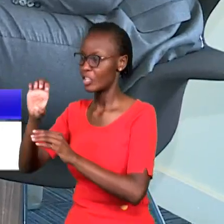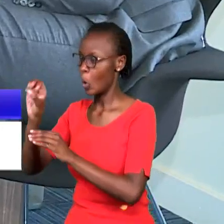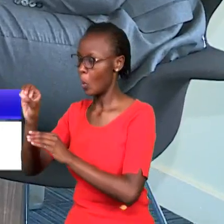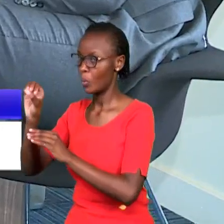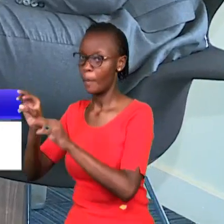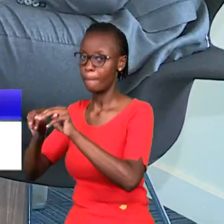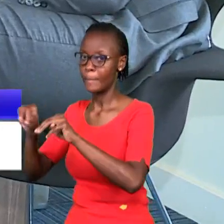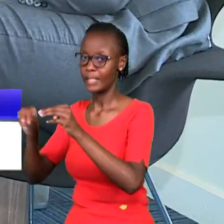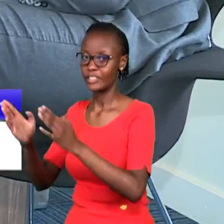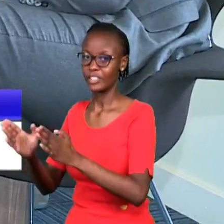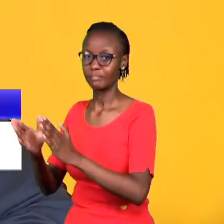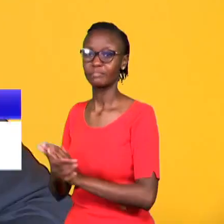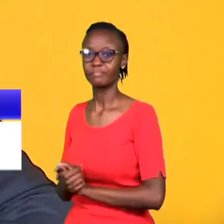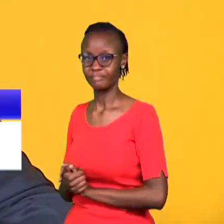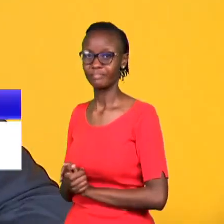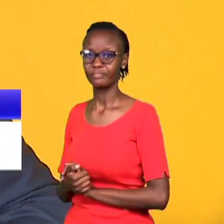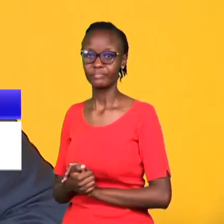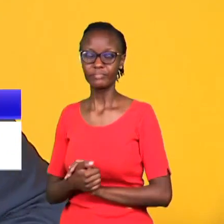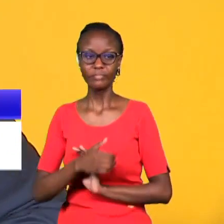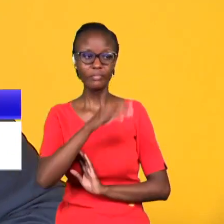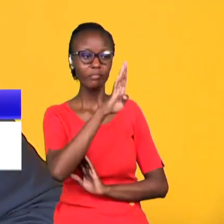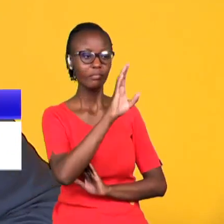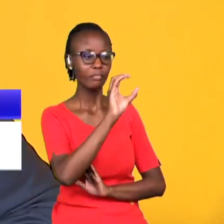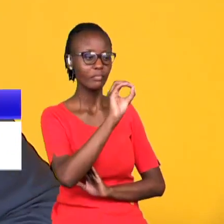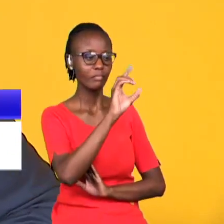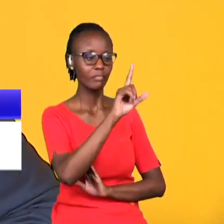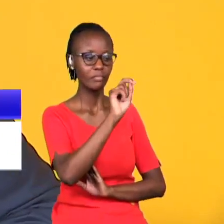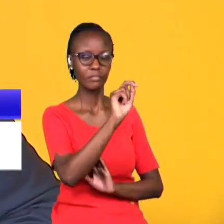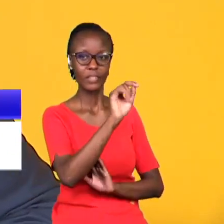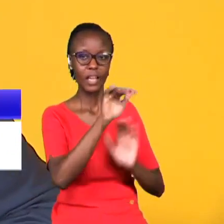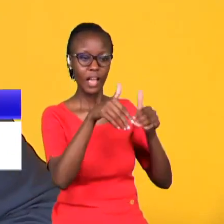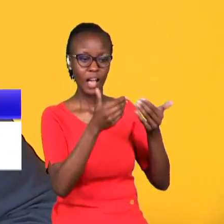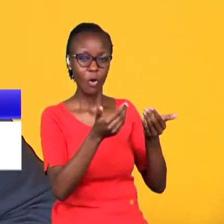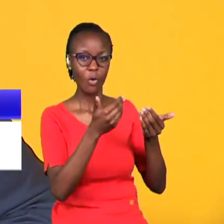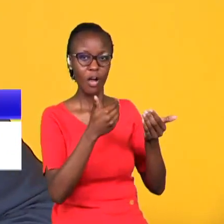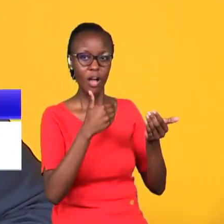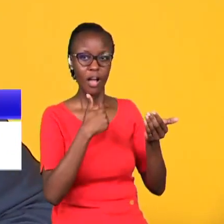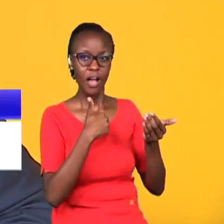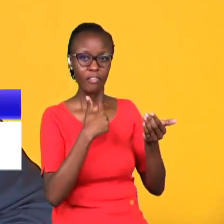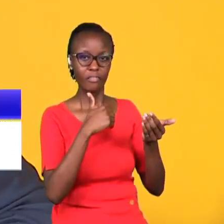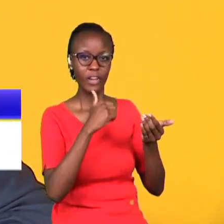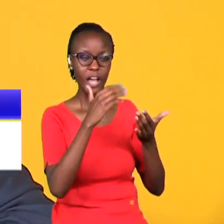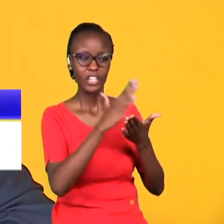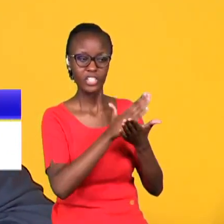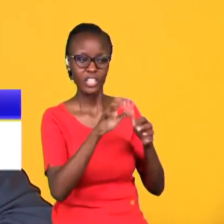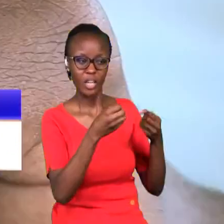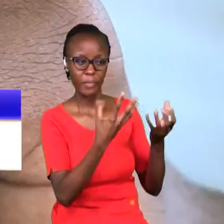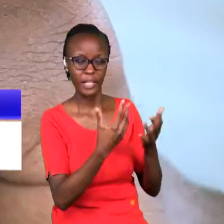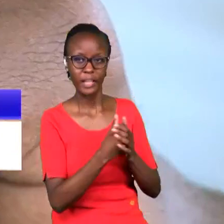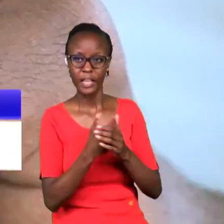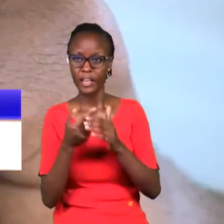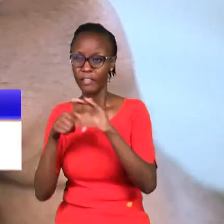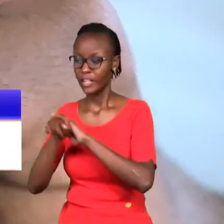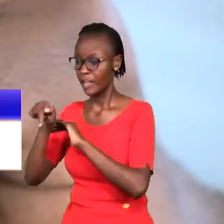had achieved in Mombasa after the launch. Where does Bolt stand in terms of market share and ratings? We came into Kenya as a